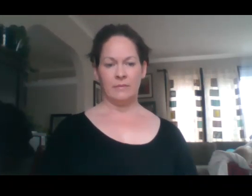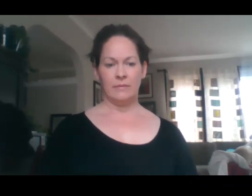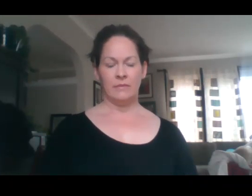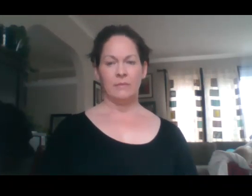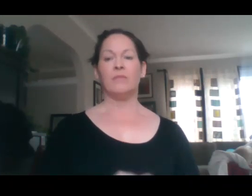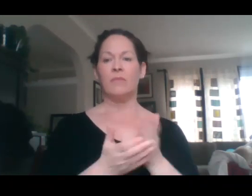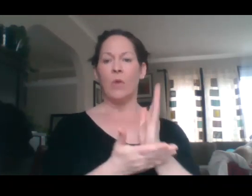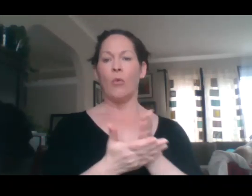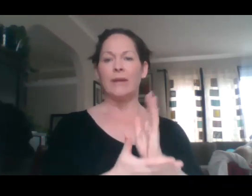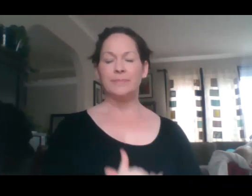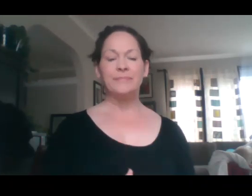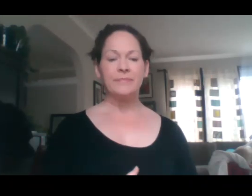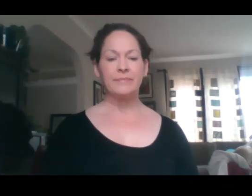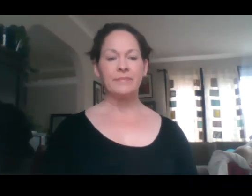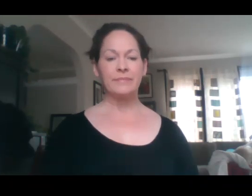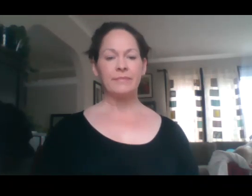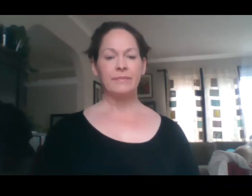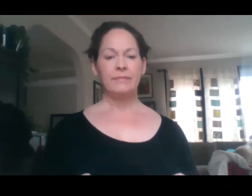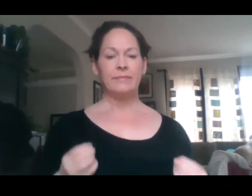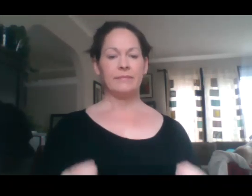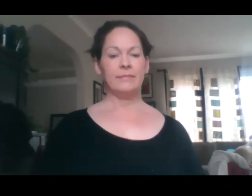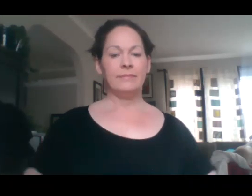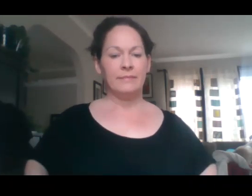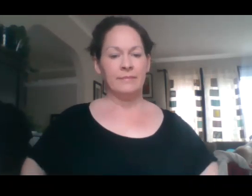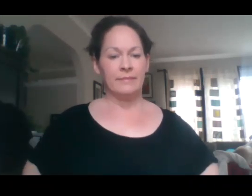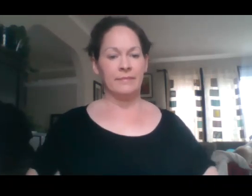All right, I'm going to look at